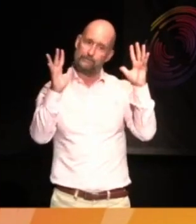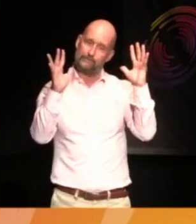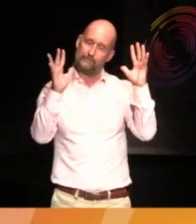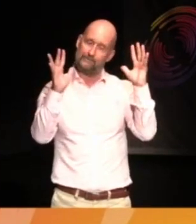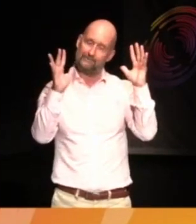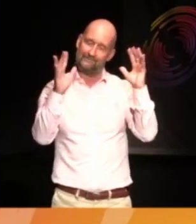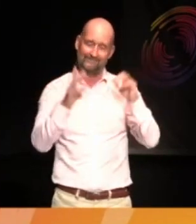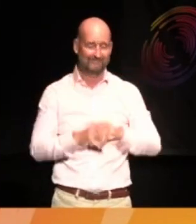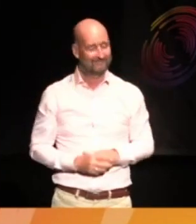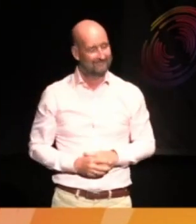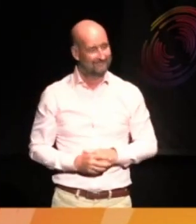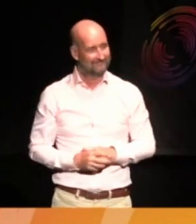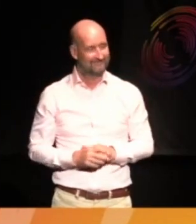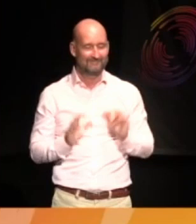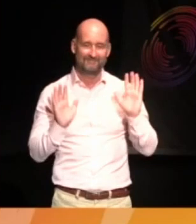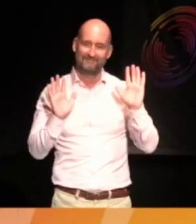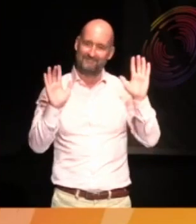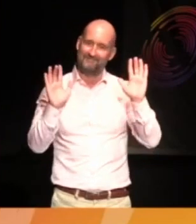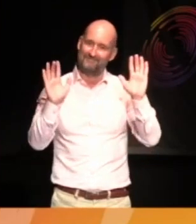way. Thank you.